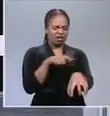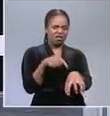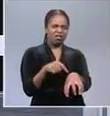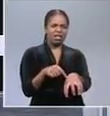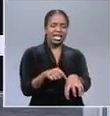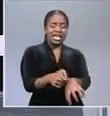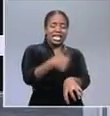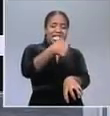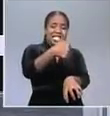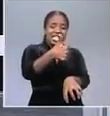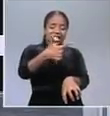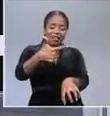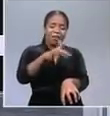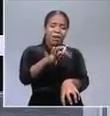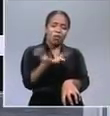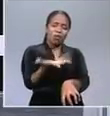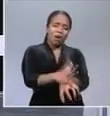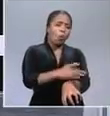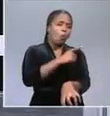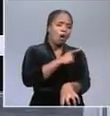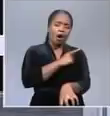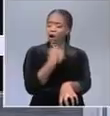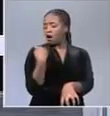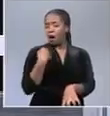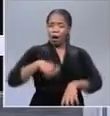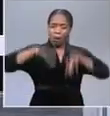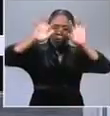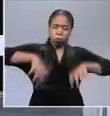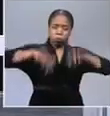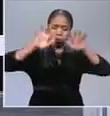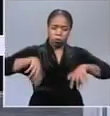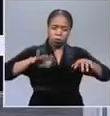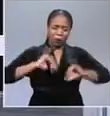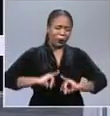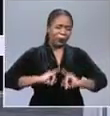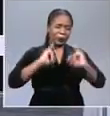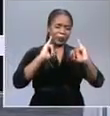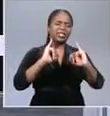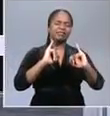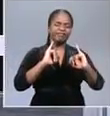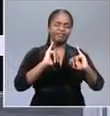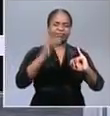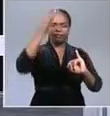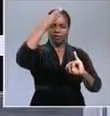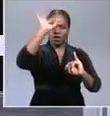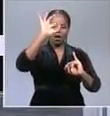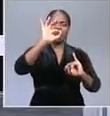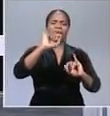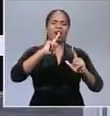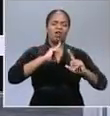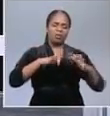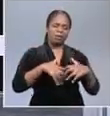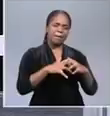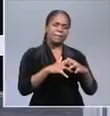of people who've died in flood-ravaged Kwazulu-Natal. Efforts to help victims continue. Government has set up a support desk to